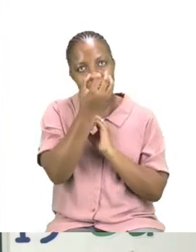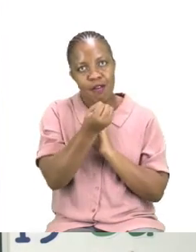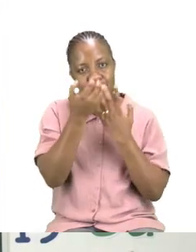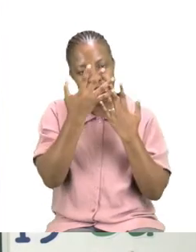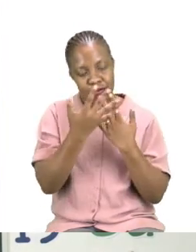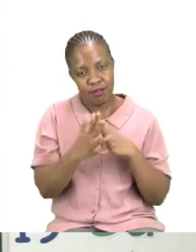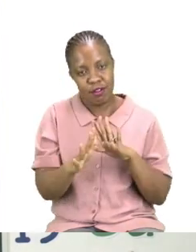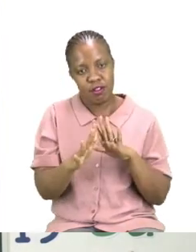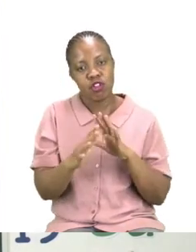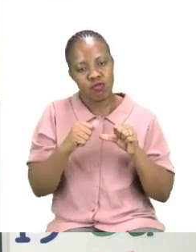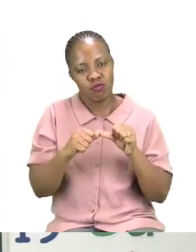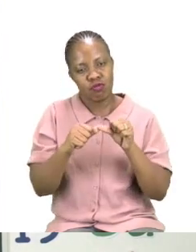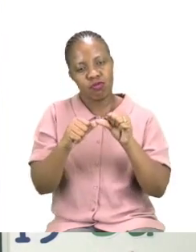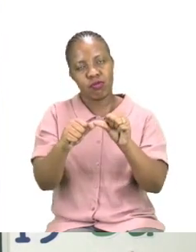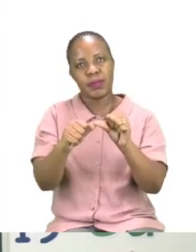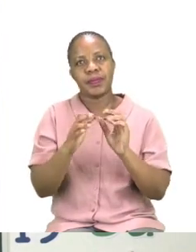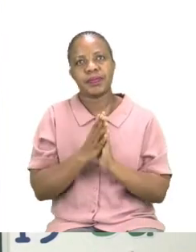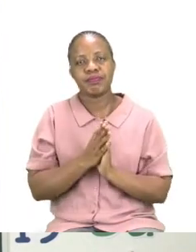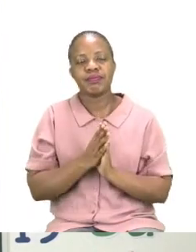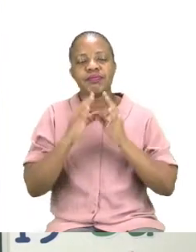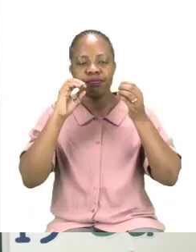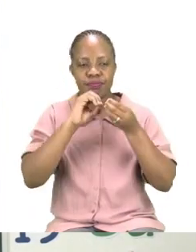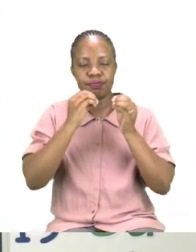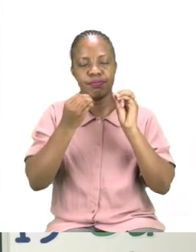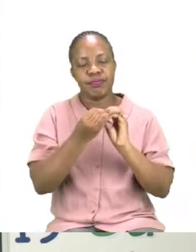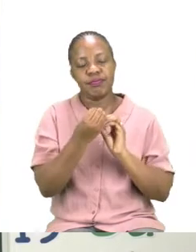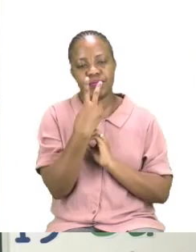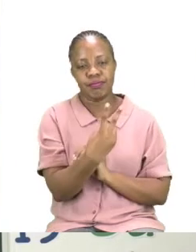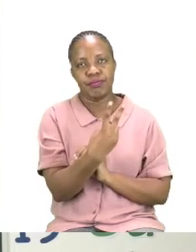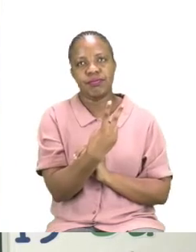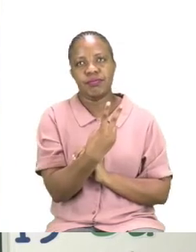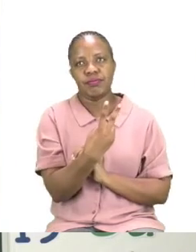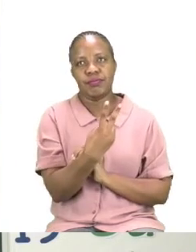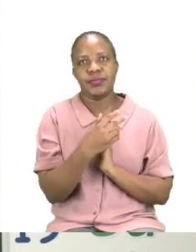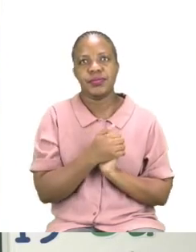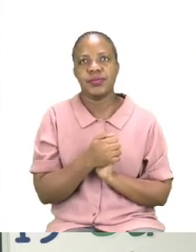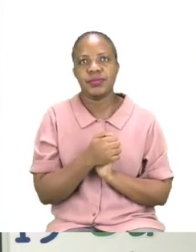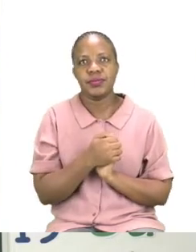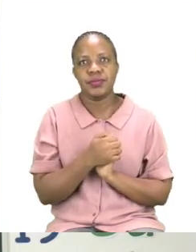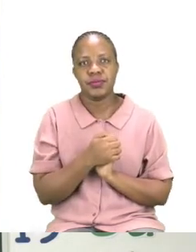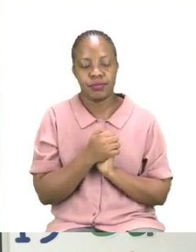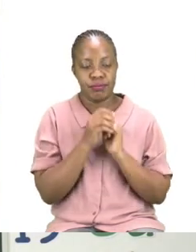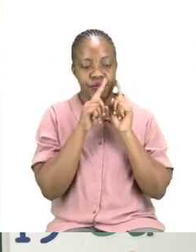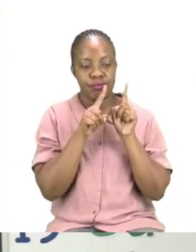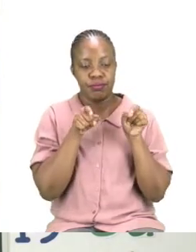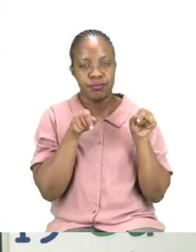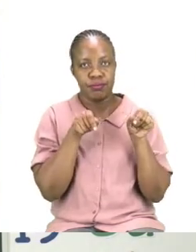box. Let's do number 2 together. Number 2 says box